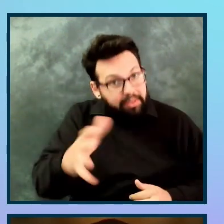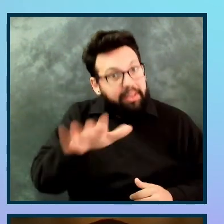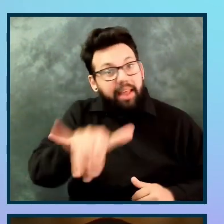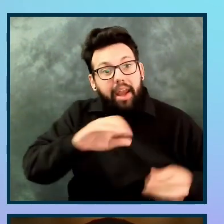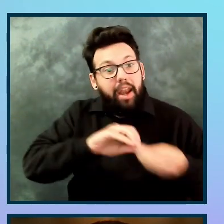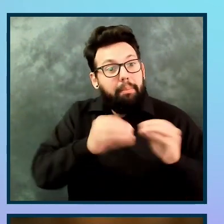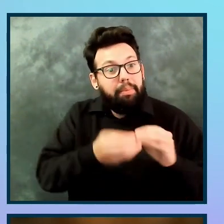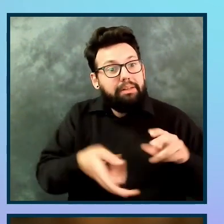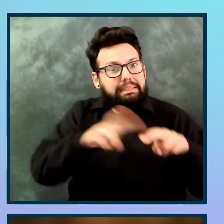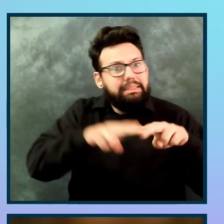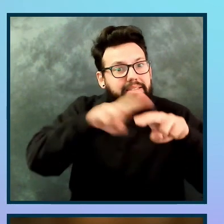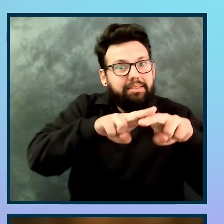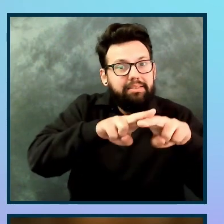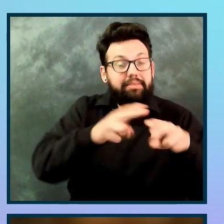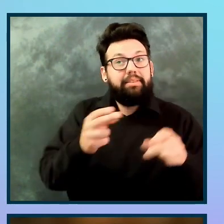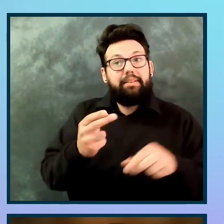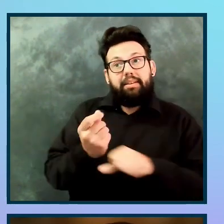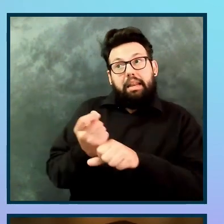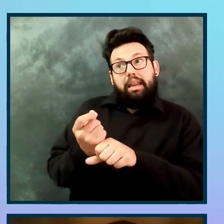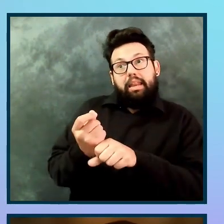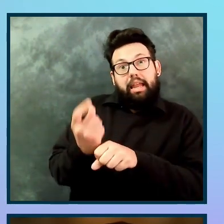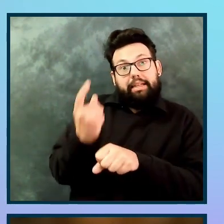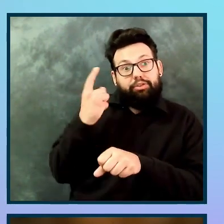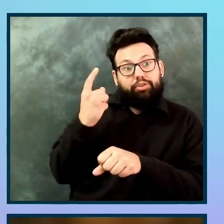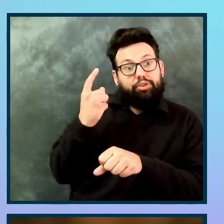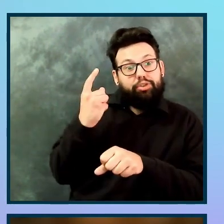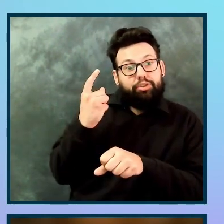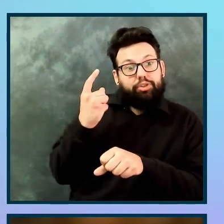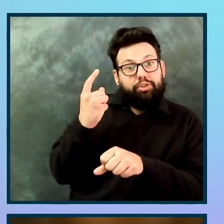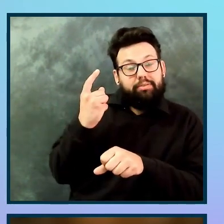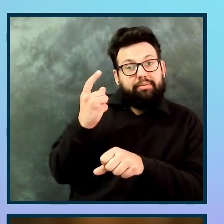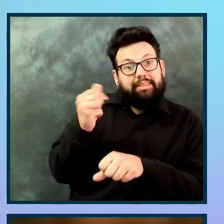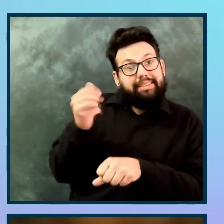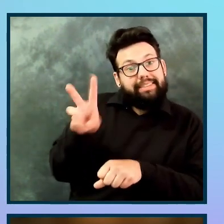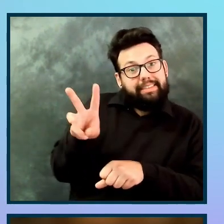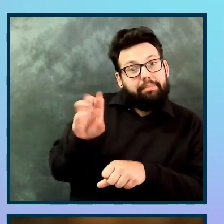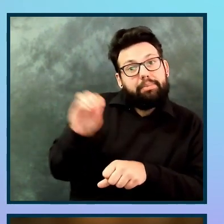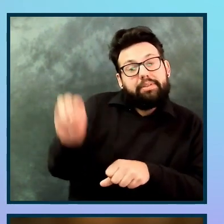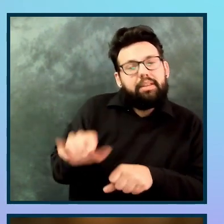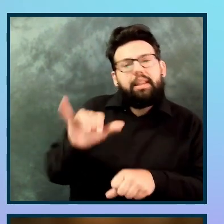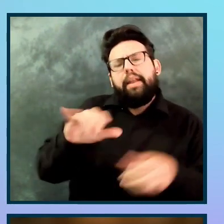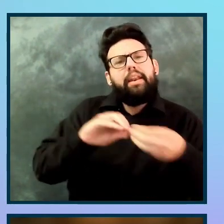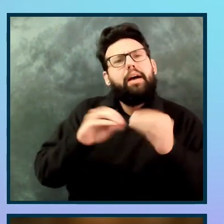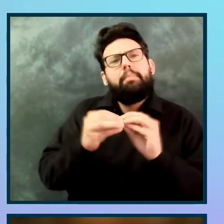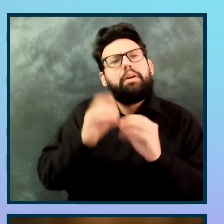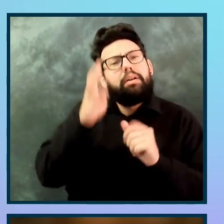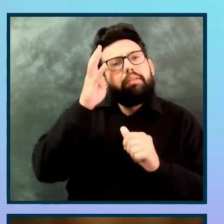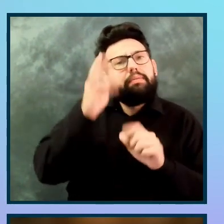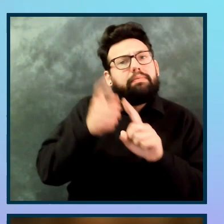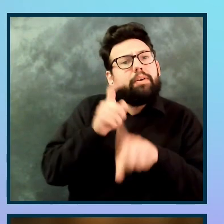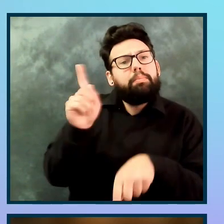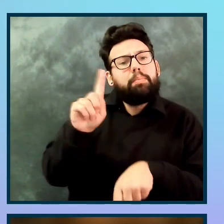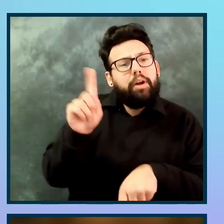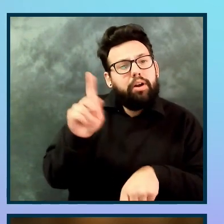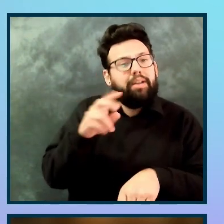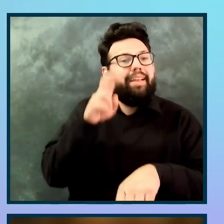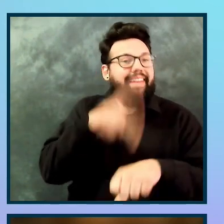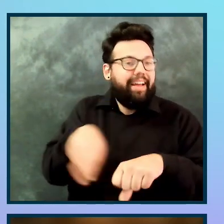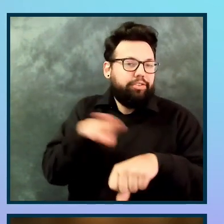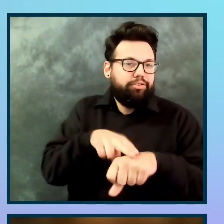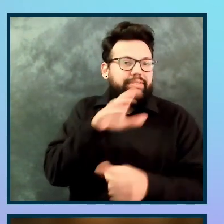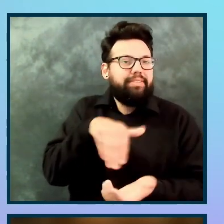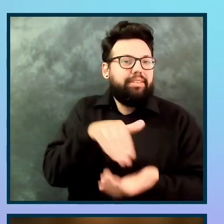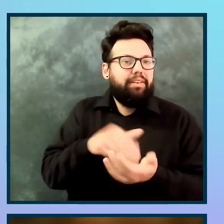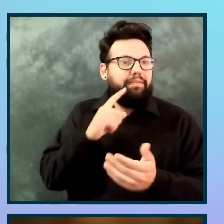about 16%. And this statistic comes from the National Center for Educational